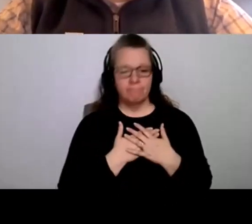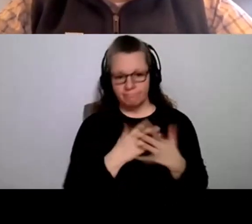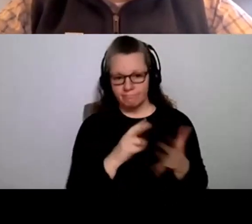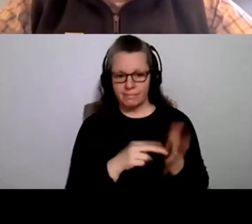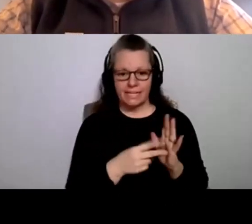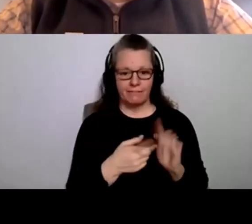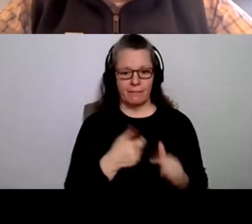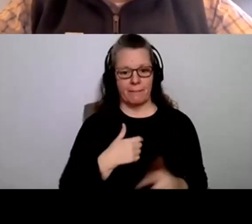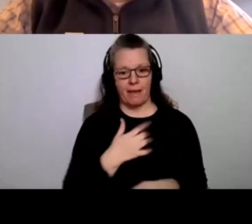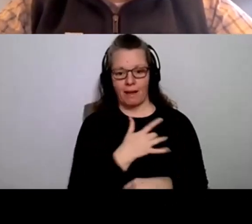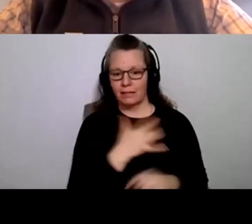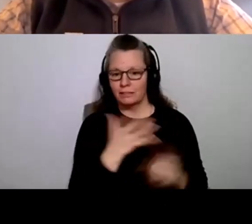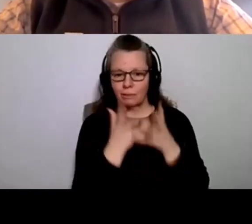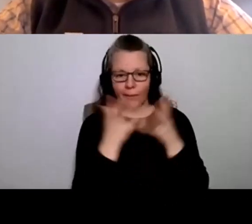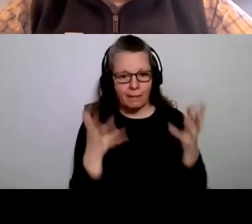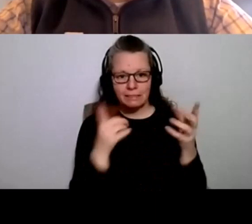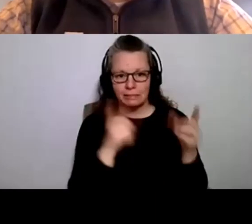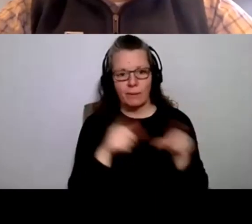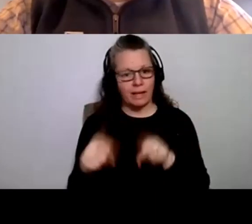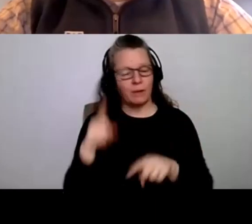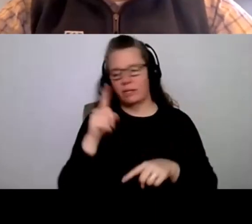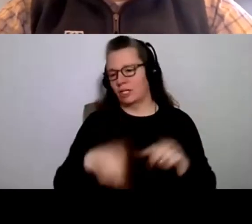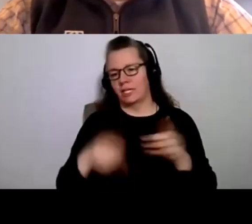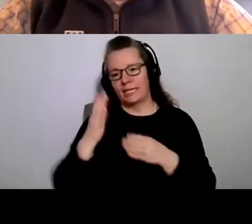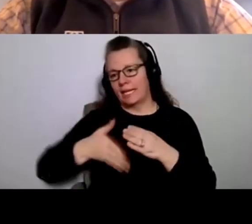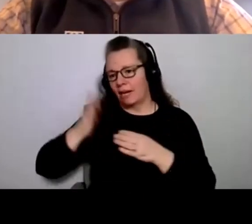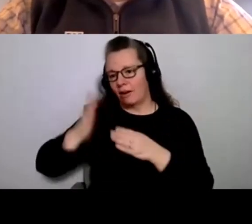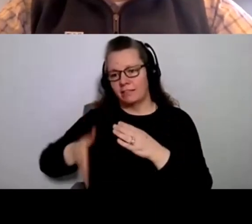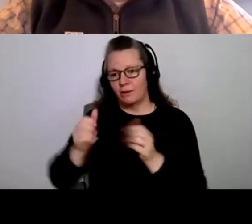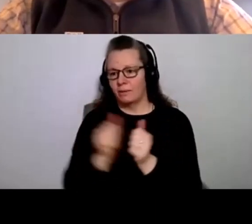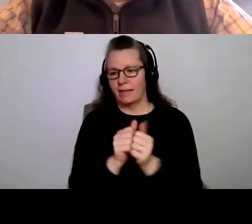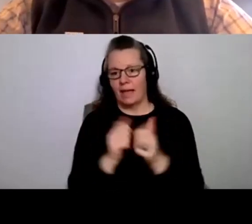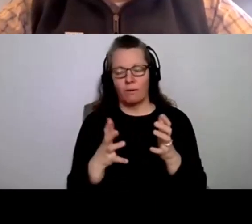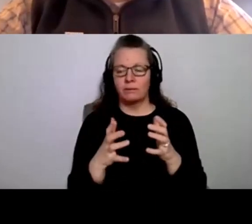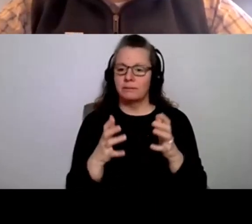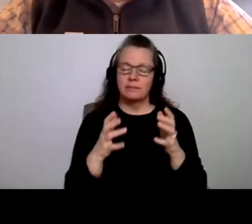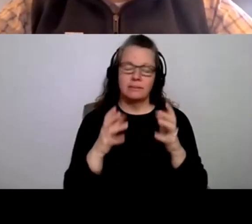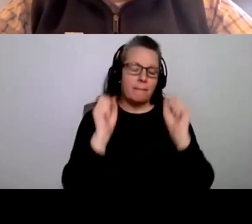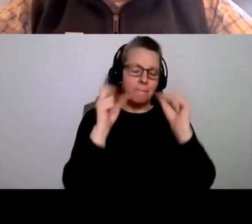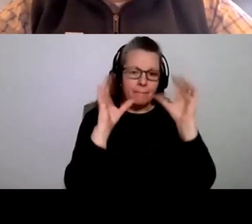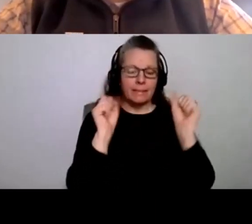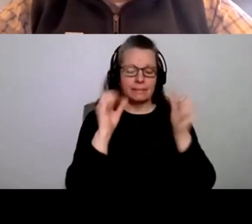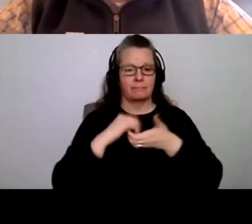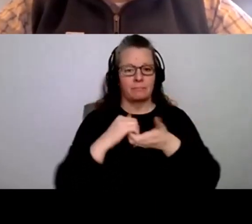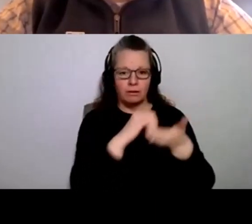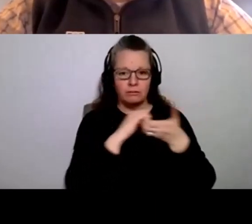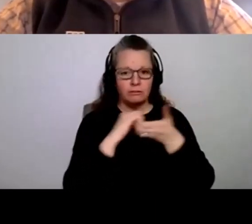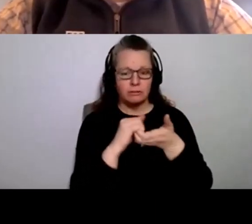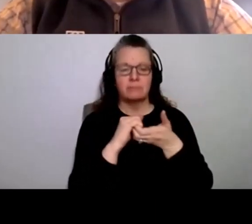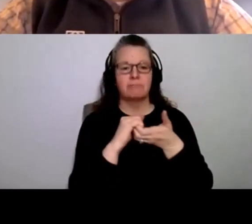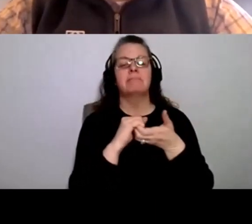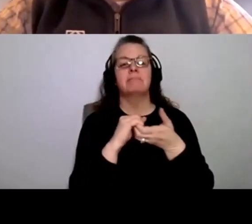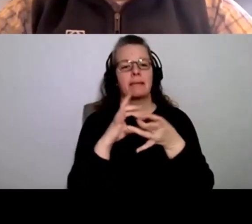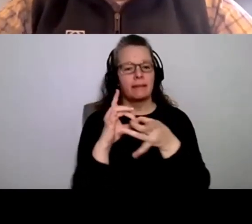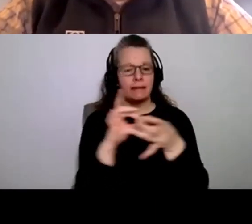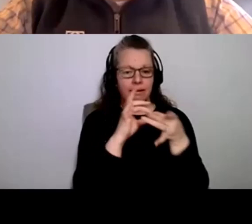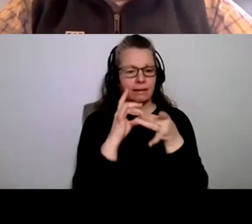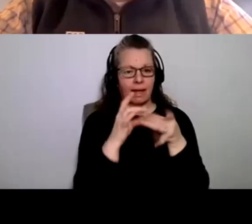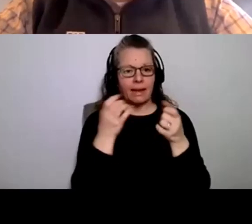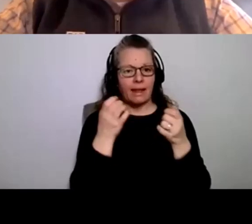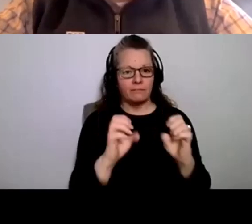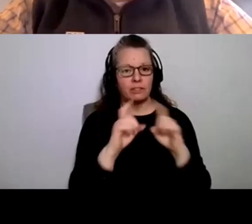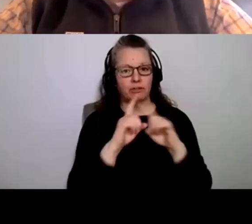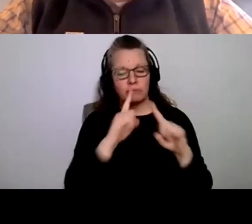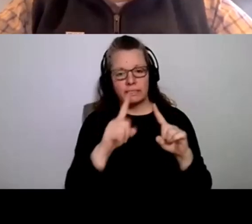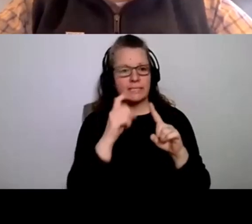on, and we couldn't get it all done without extraordinary partnerships and collaboration and a united effort to just tackle what keeps coming at